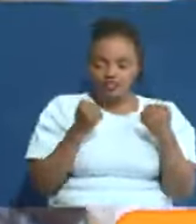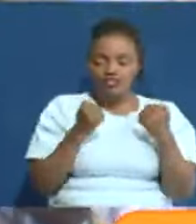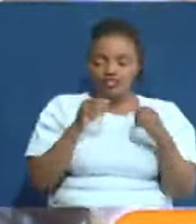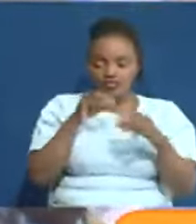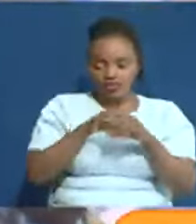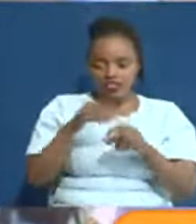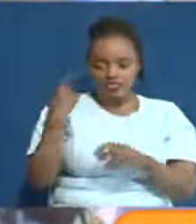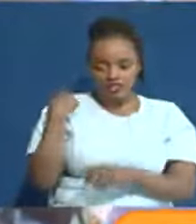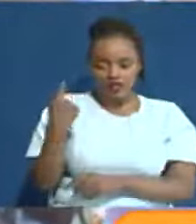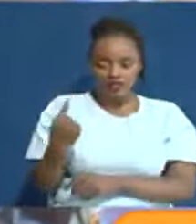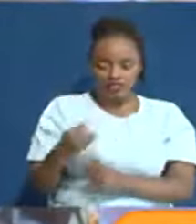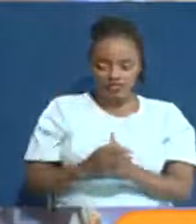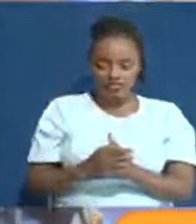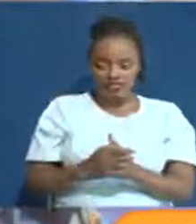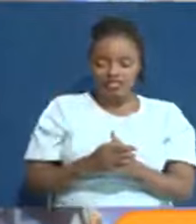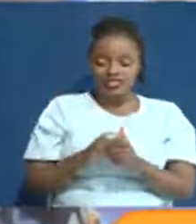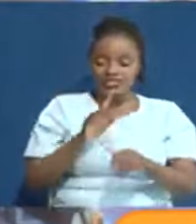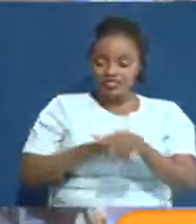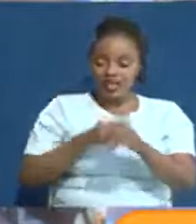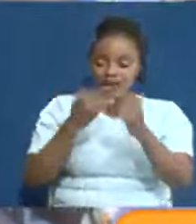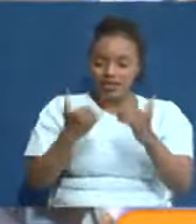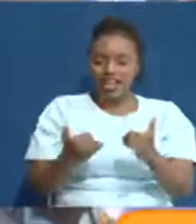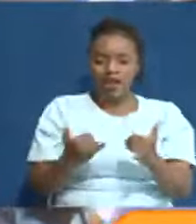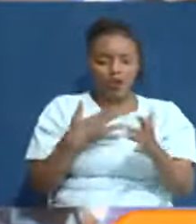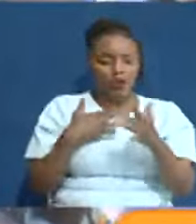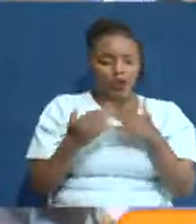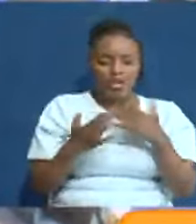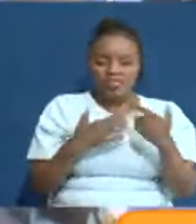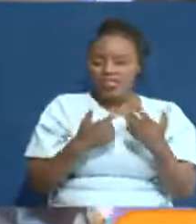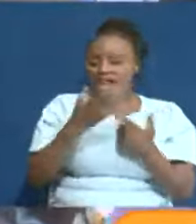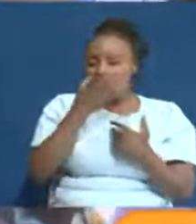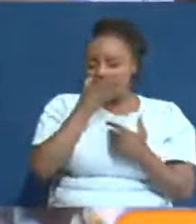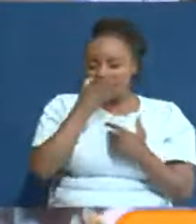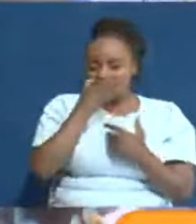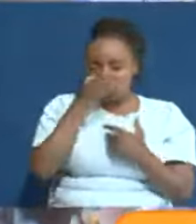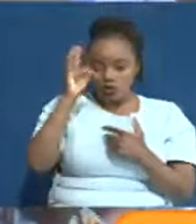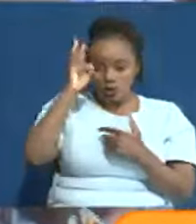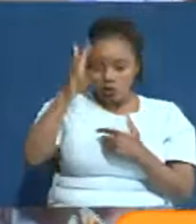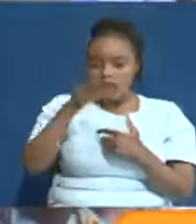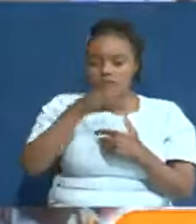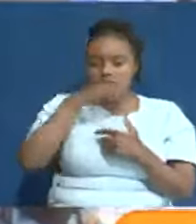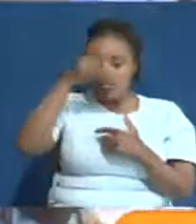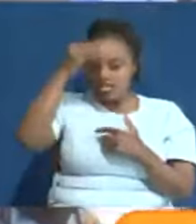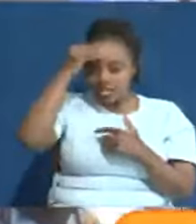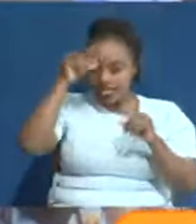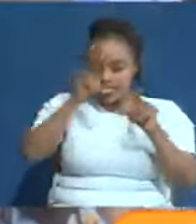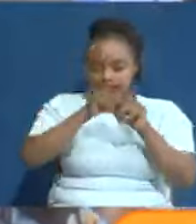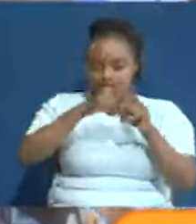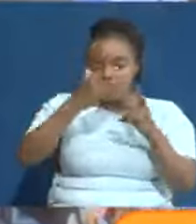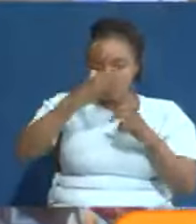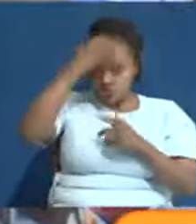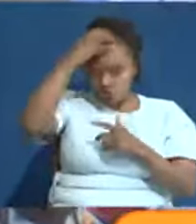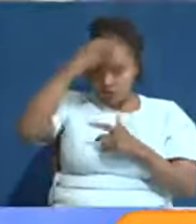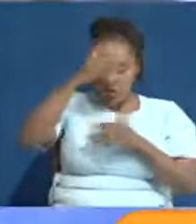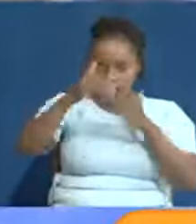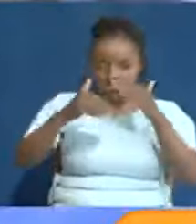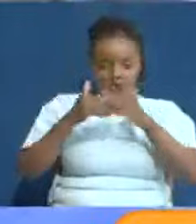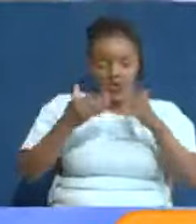numbers. Safari hii hata kama Ruto mwenyewe atajifanya kama Chebukati, wataenda